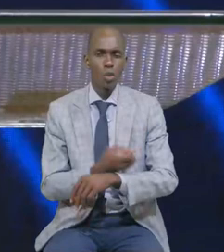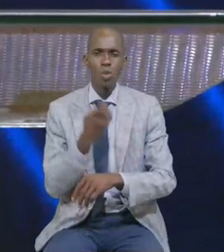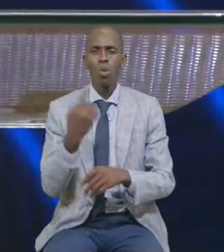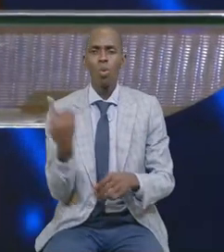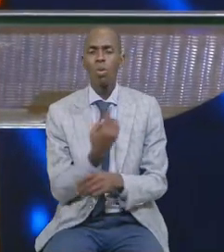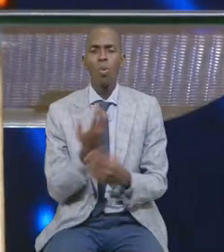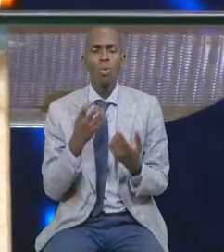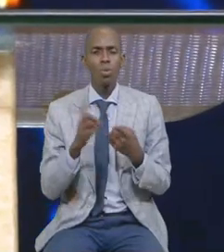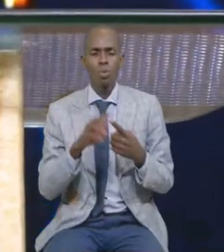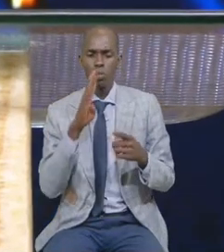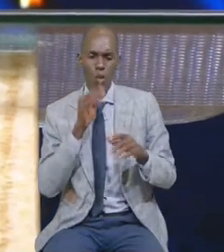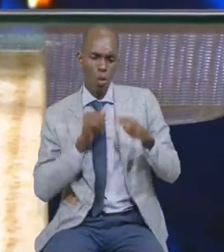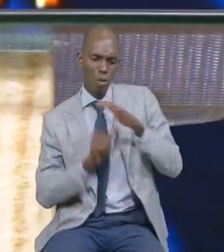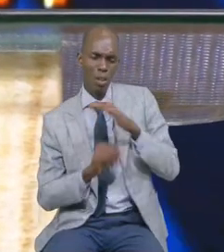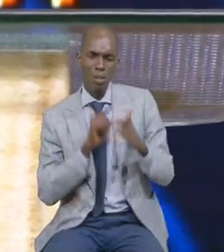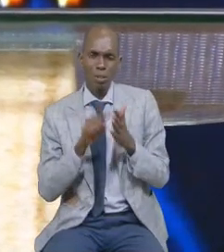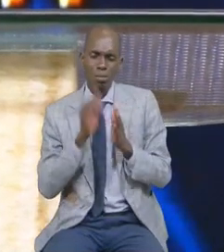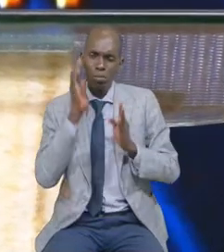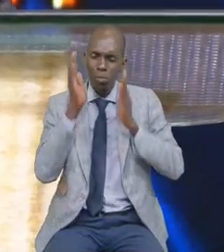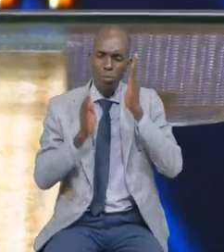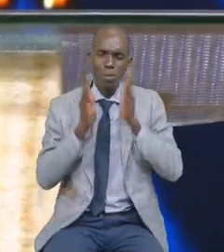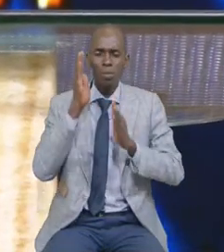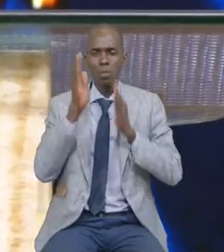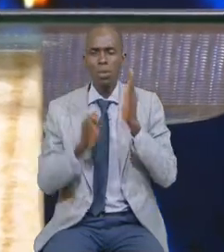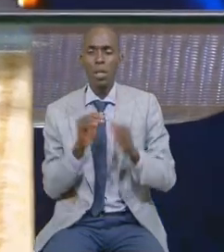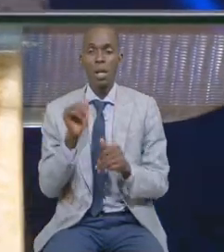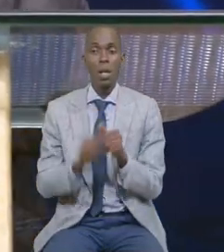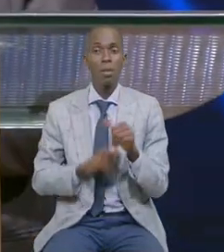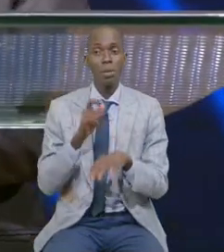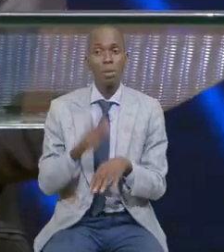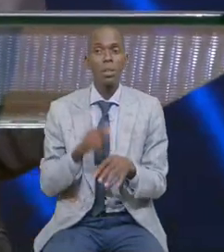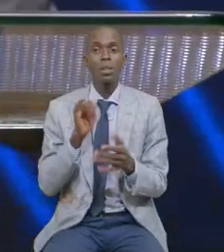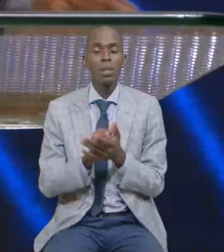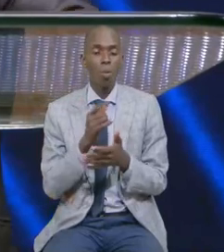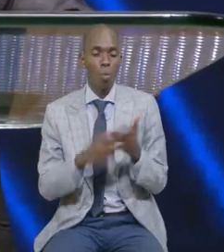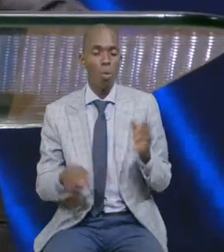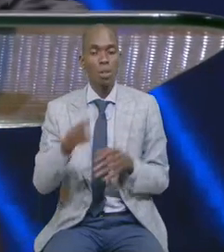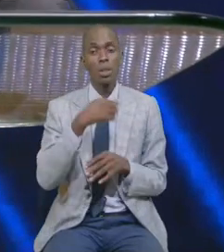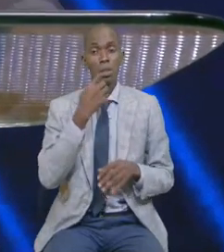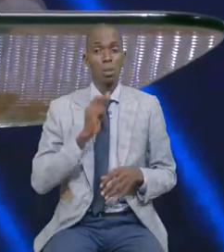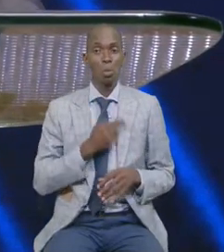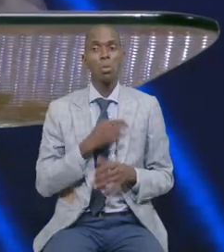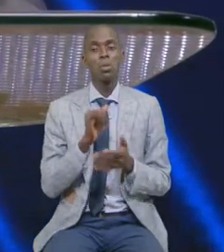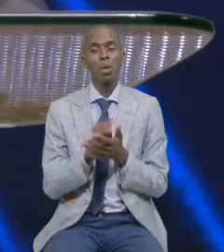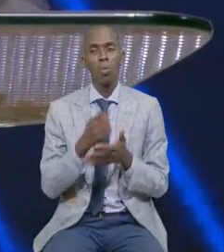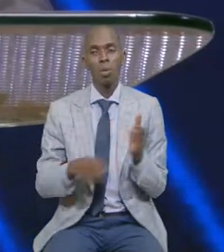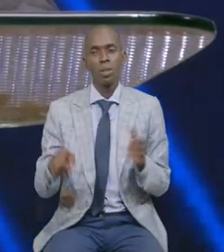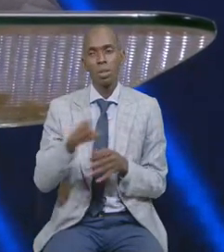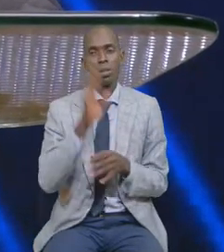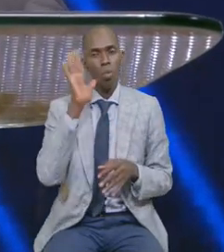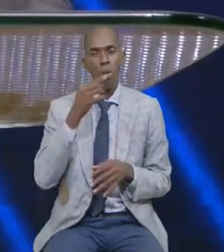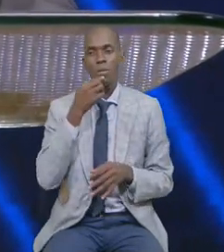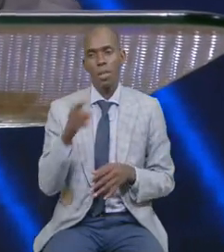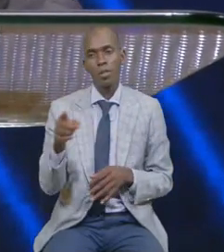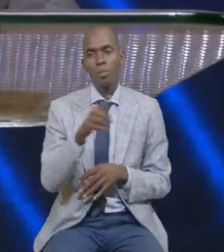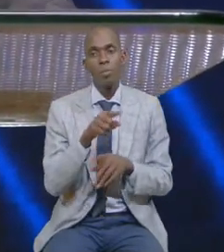harassment every time? Consider. That's what they tell us. That's what they will tell you. But the consideration